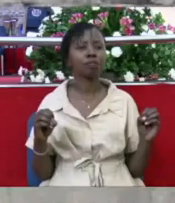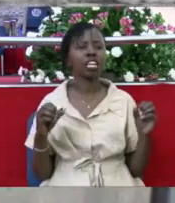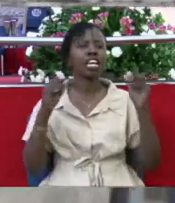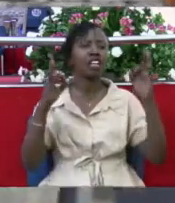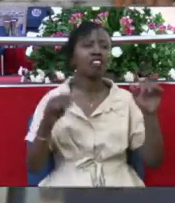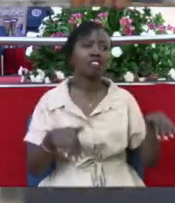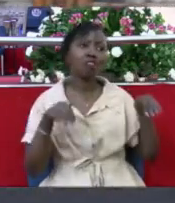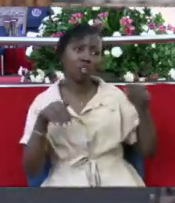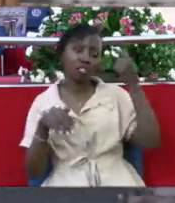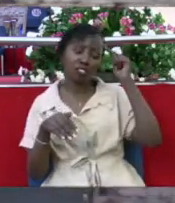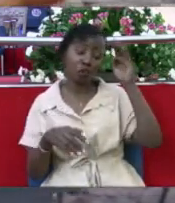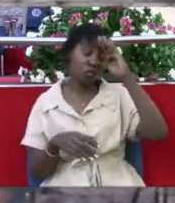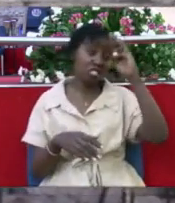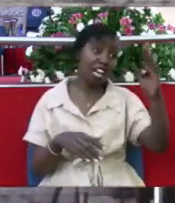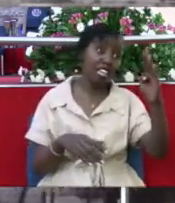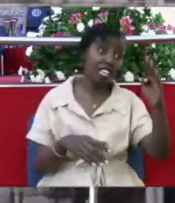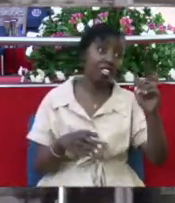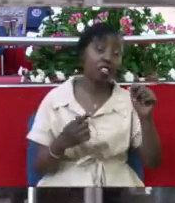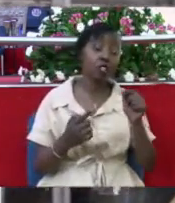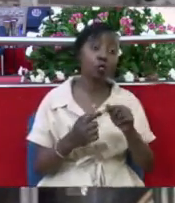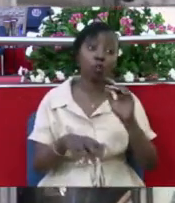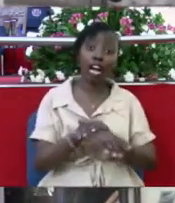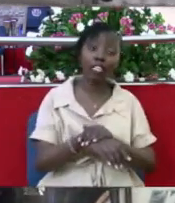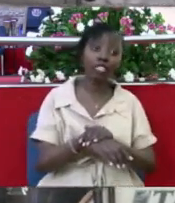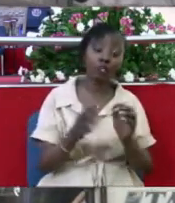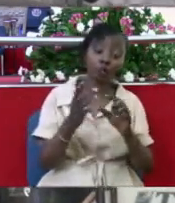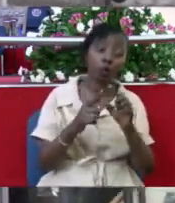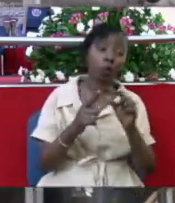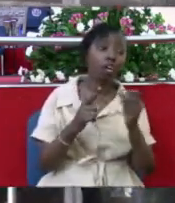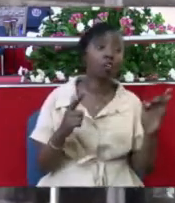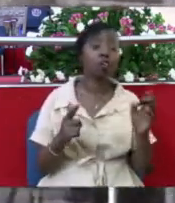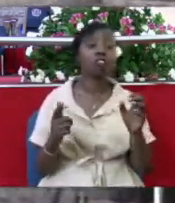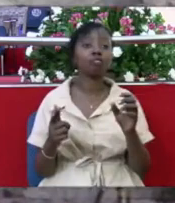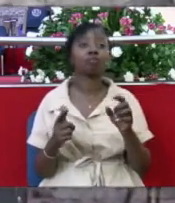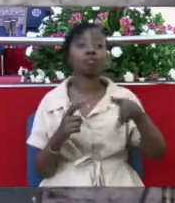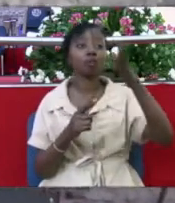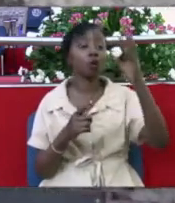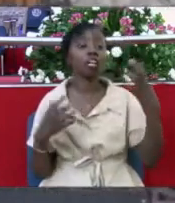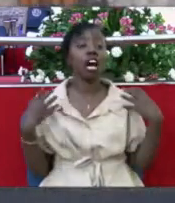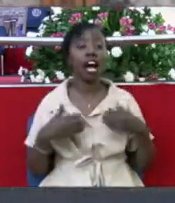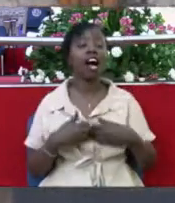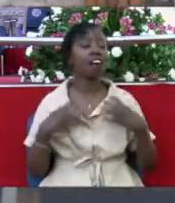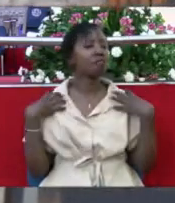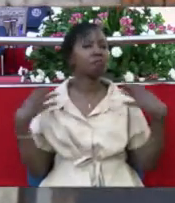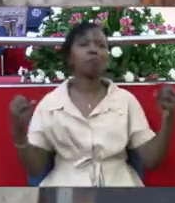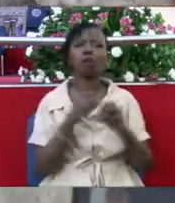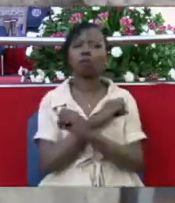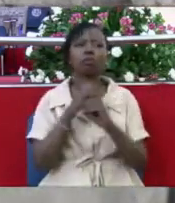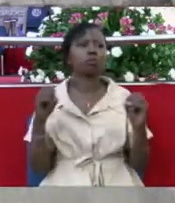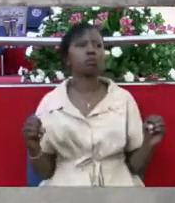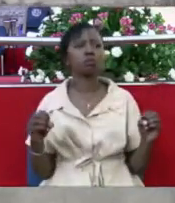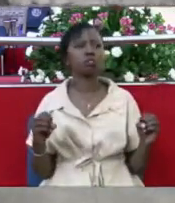be taught the word of God is powerless. Anayengojea kila Jumapili asome andiko basi hana nguvu. At best you will win the battles